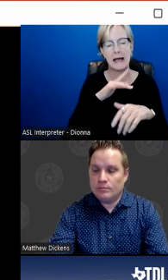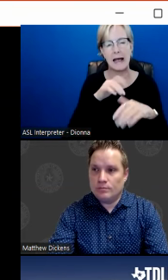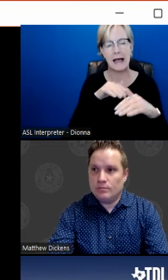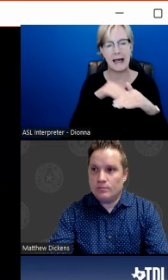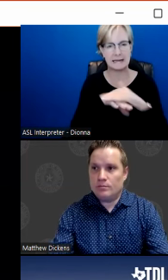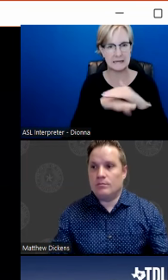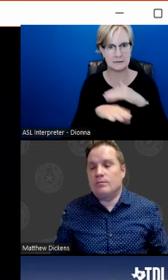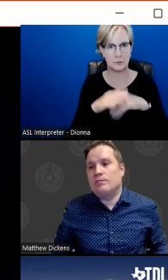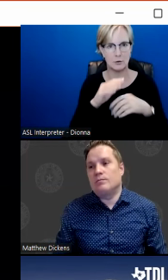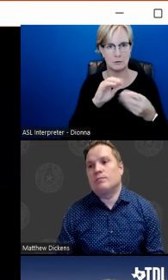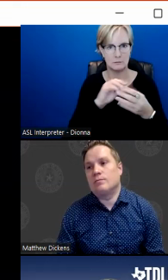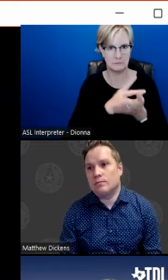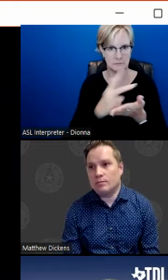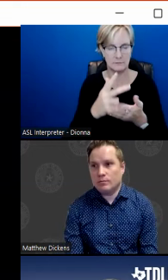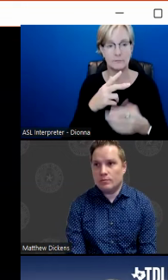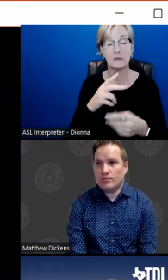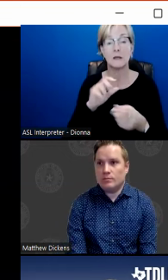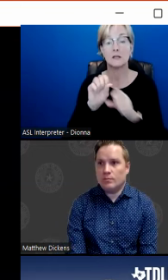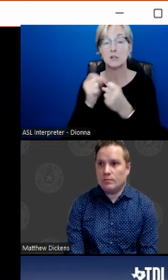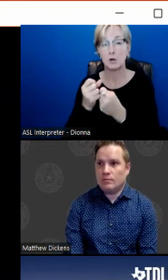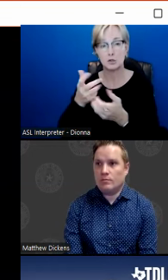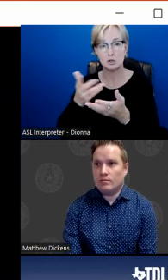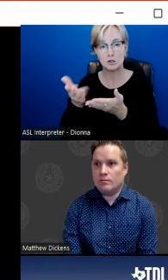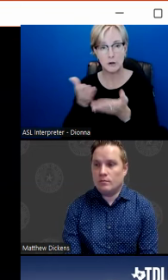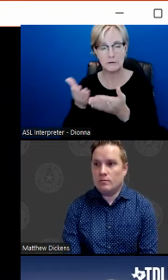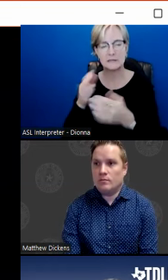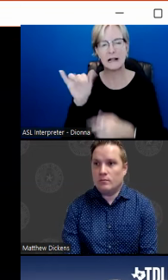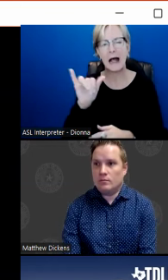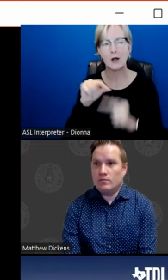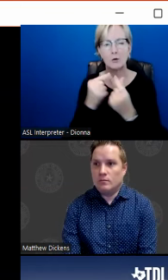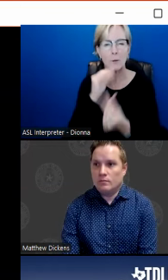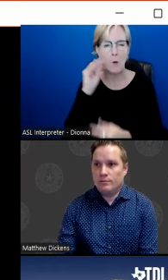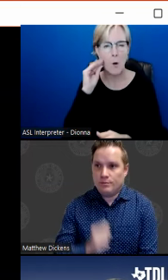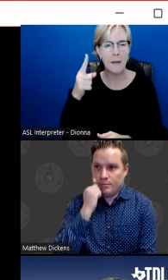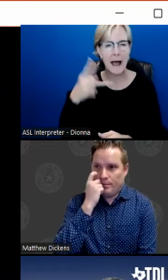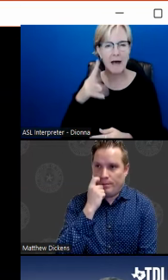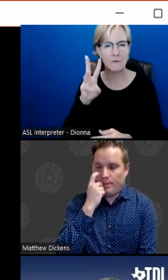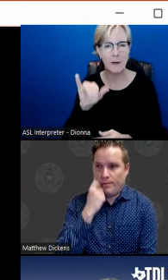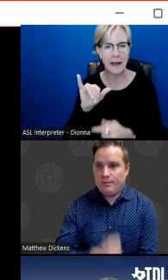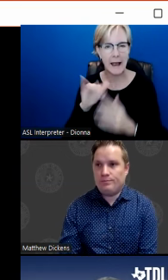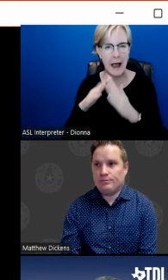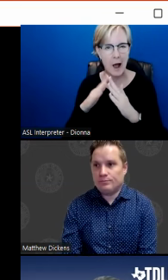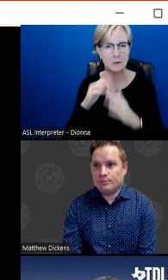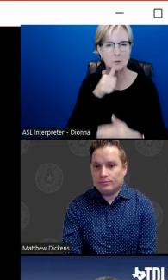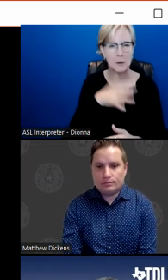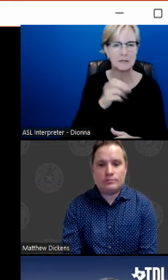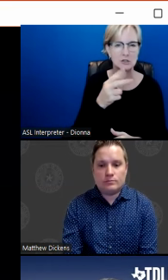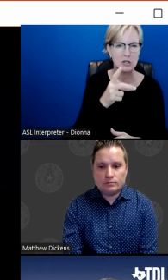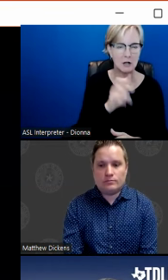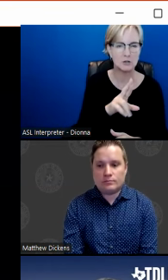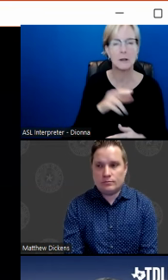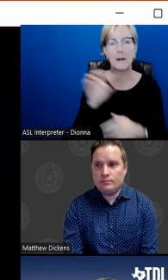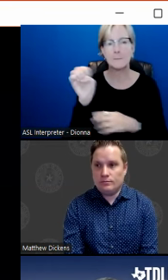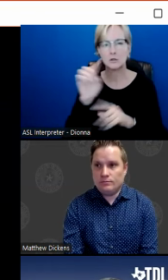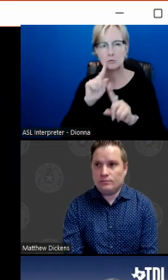number. Social service establishments, examples would be group homes, halfway houses, and women's shelters. Emergency response facilities